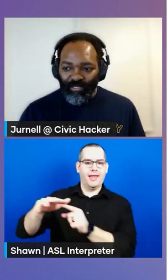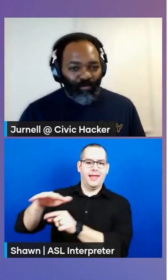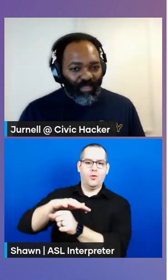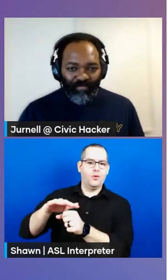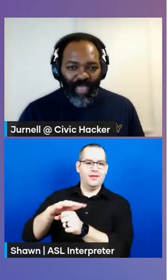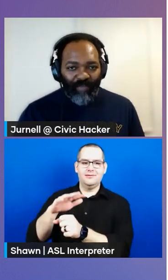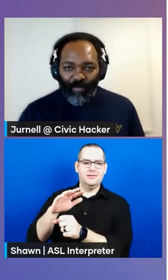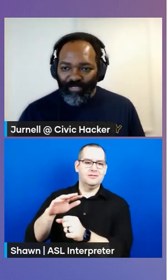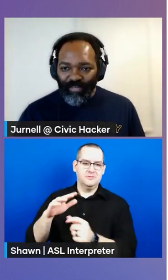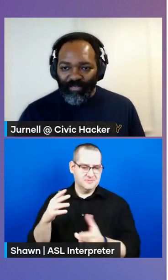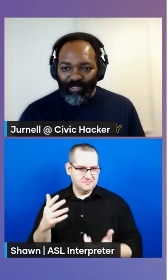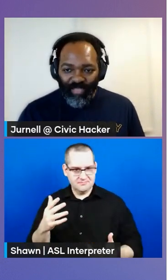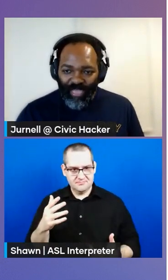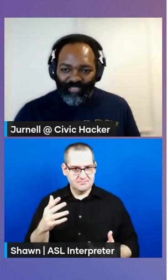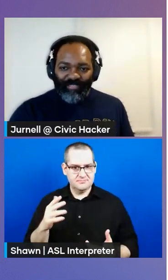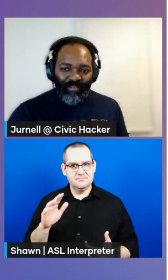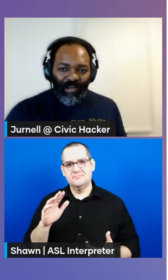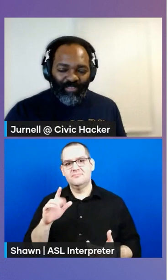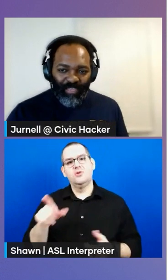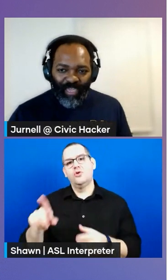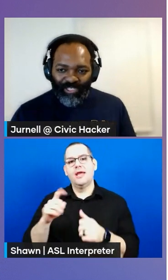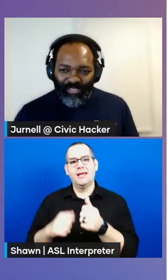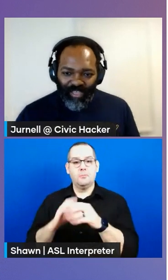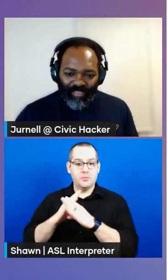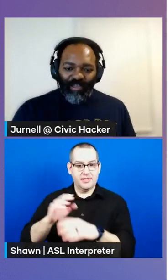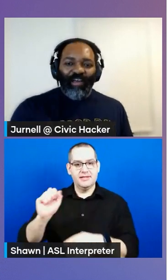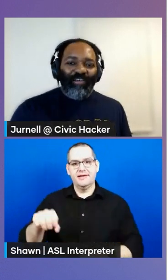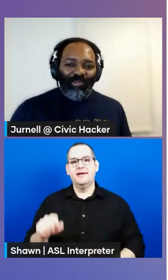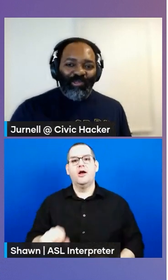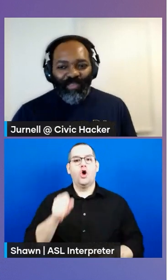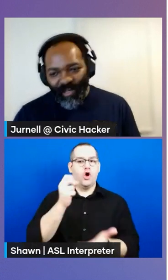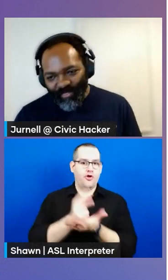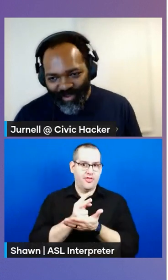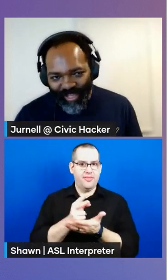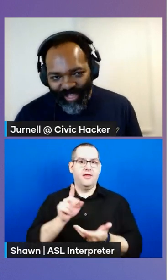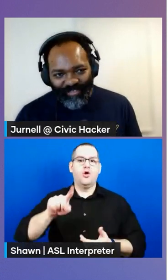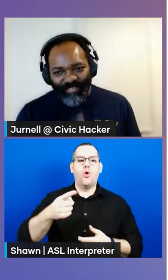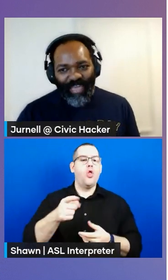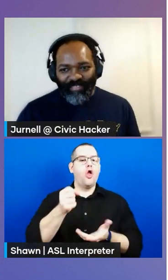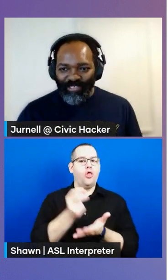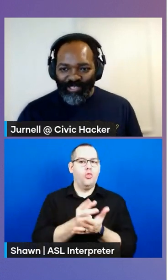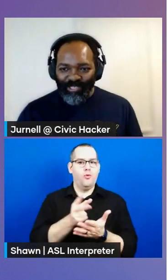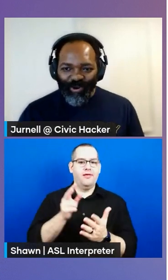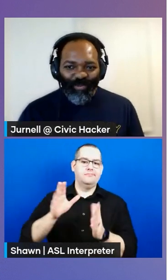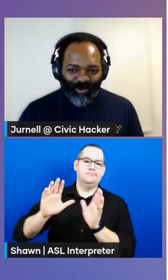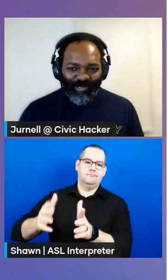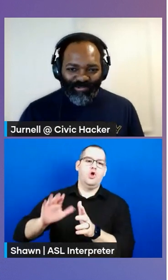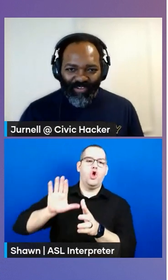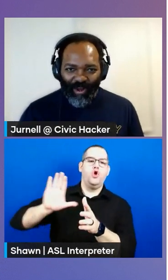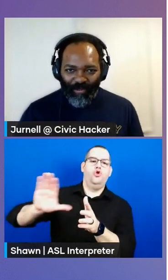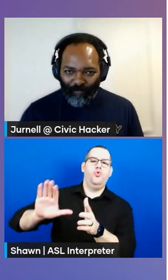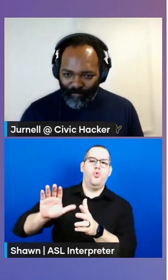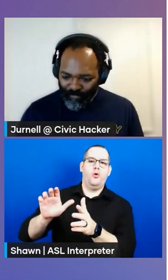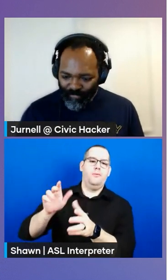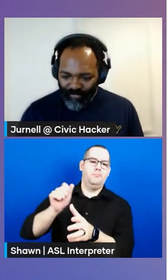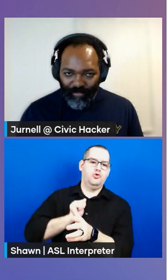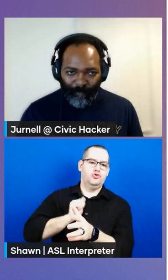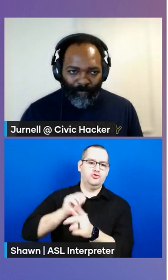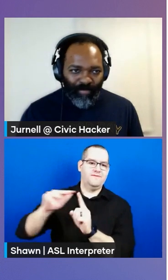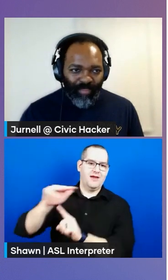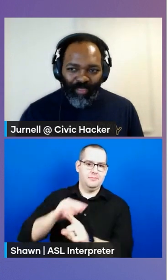one else's. So we can have that protected. So yes, authentication, and then you're only authorized to access your personal environment.